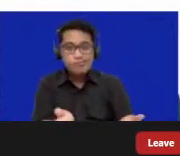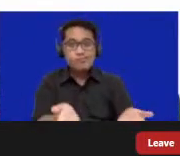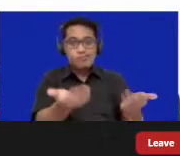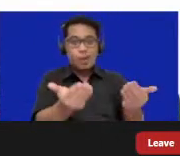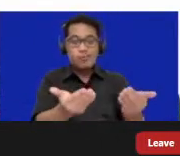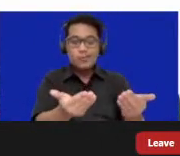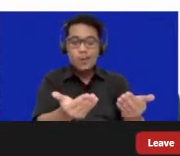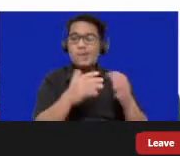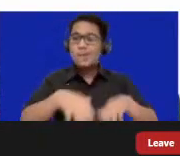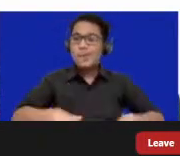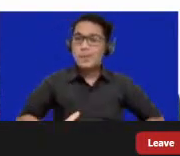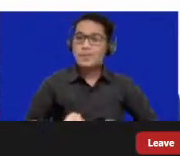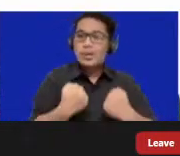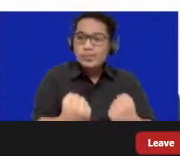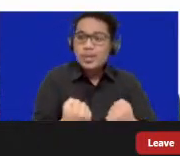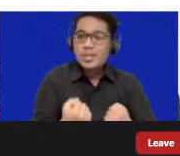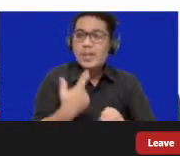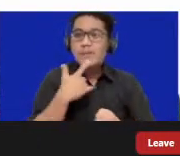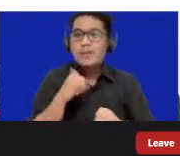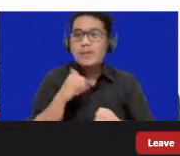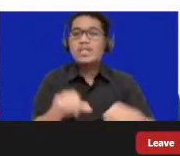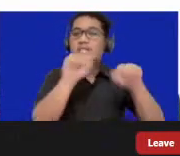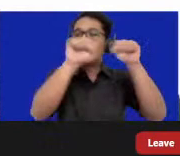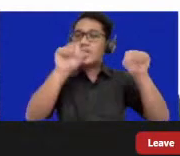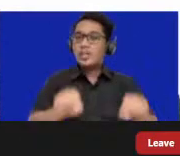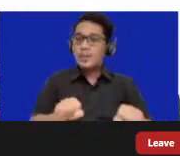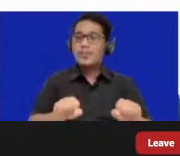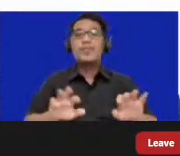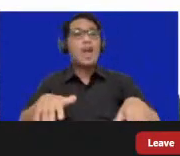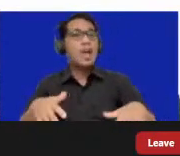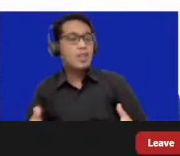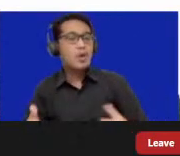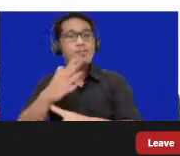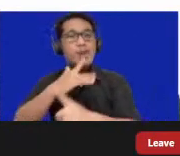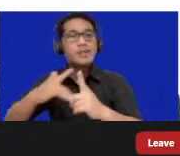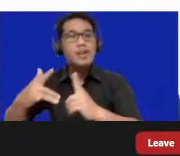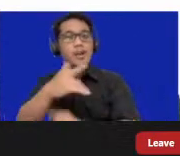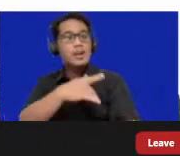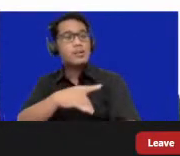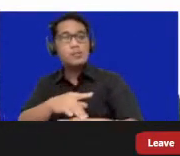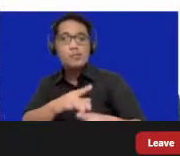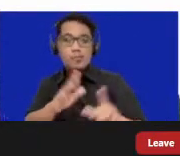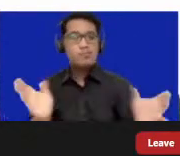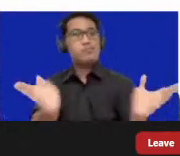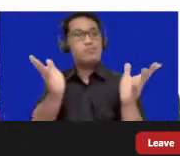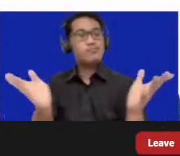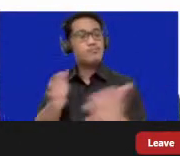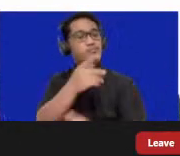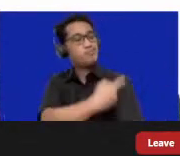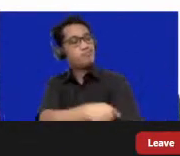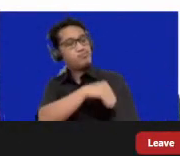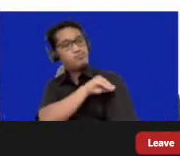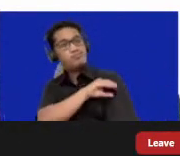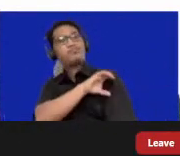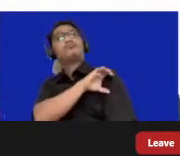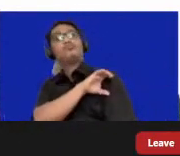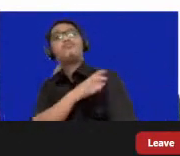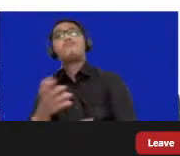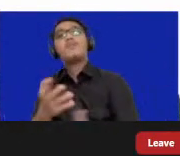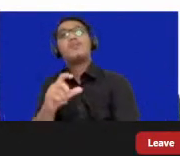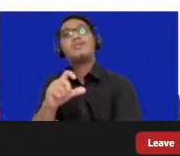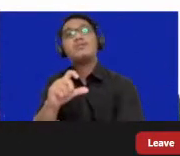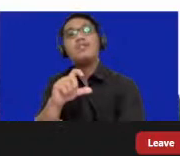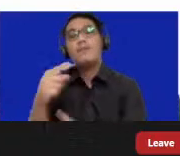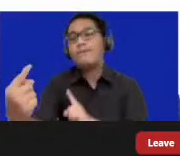strengthening human capacity to combat these disasters. All this with the aim to reduce, first of